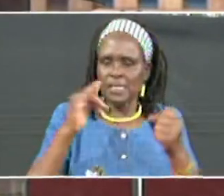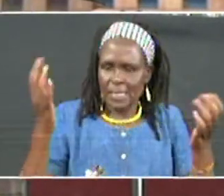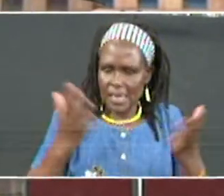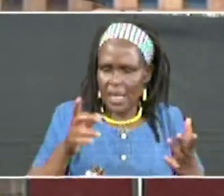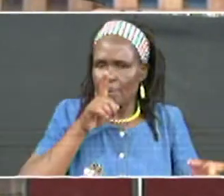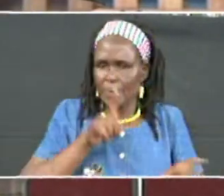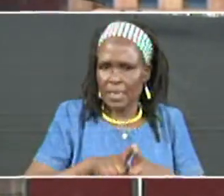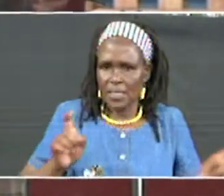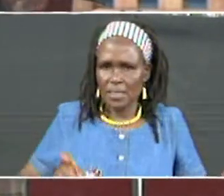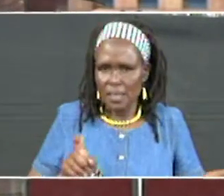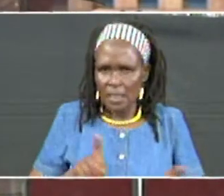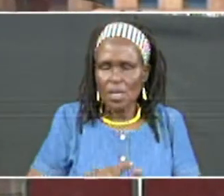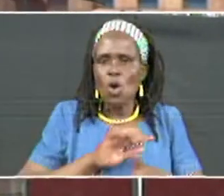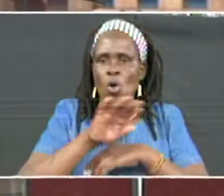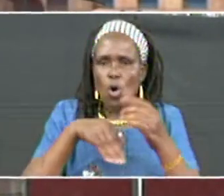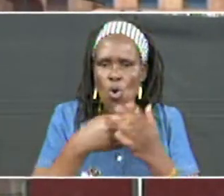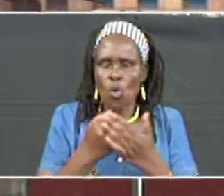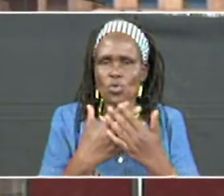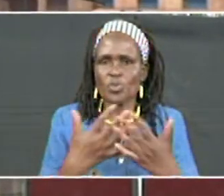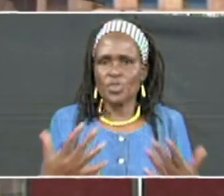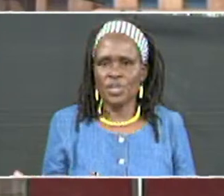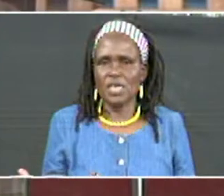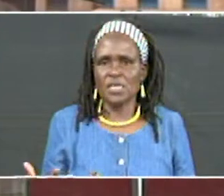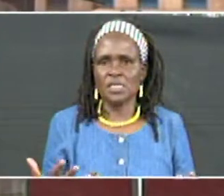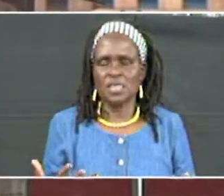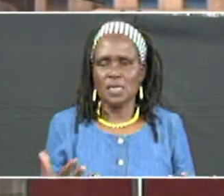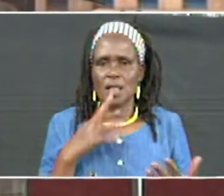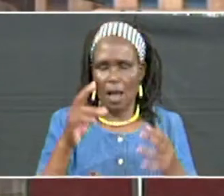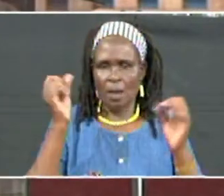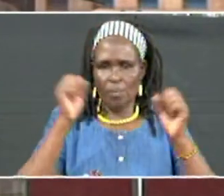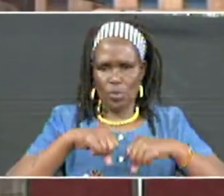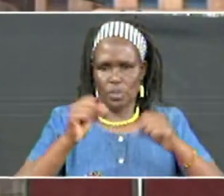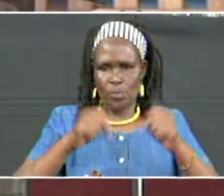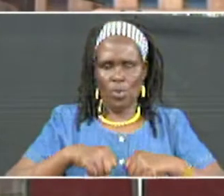all things are possible.